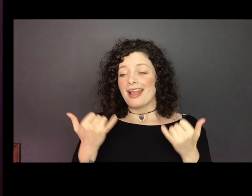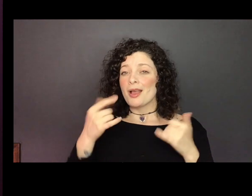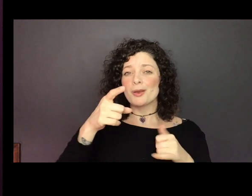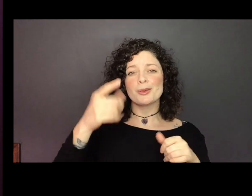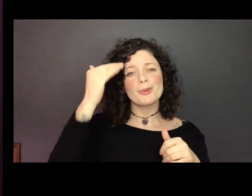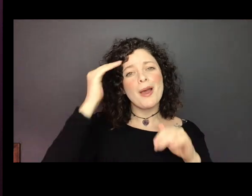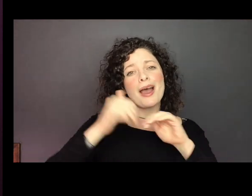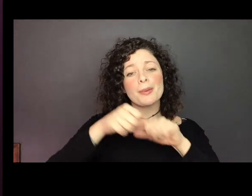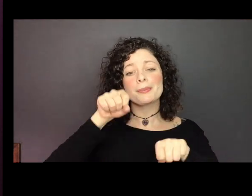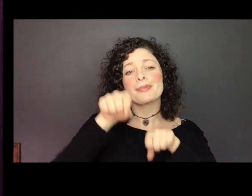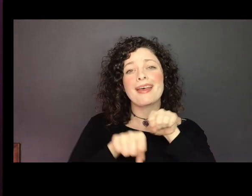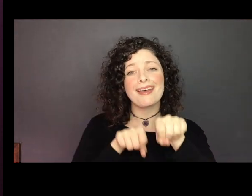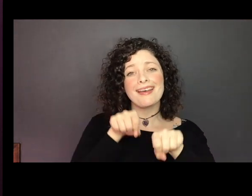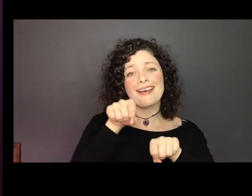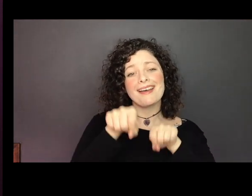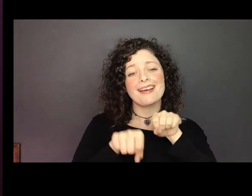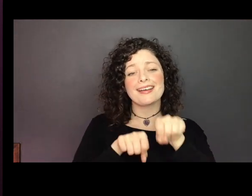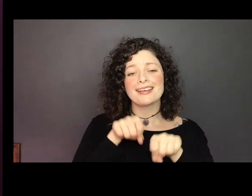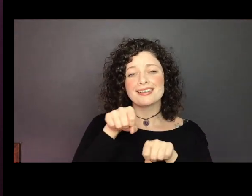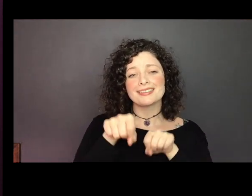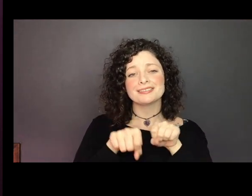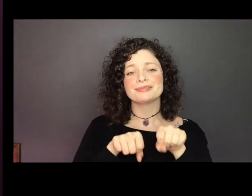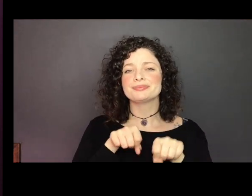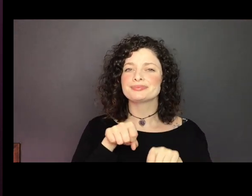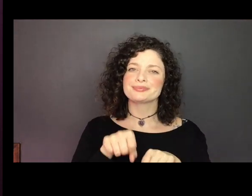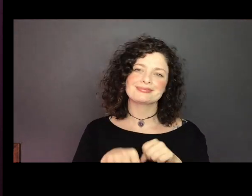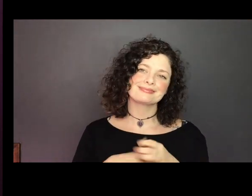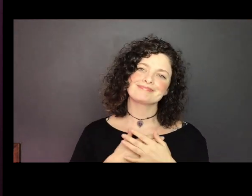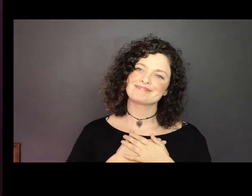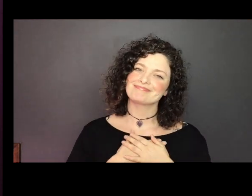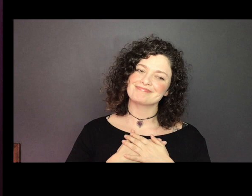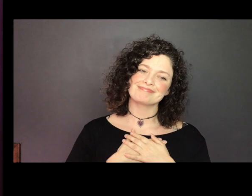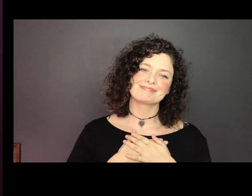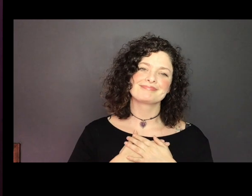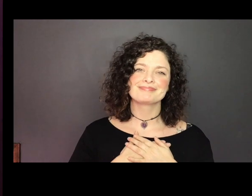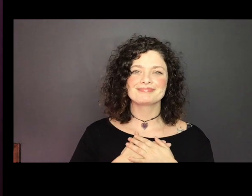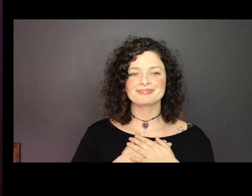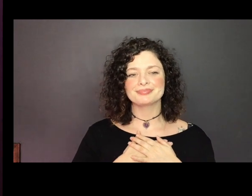Man, you know how to ride a bike now.